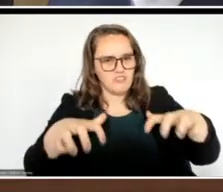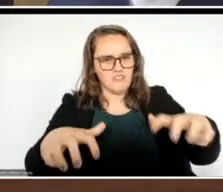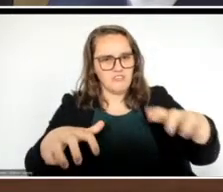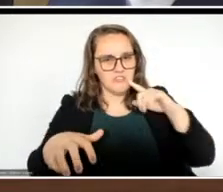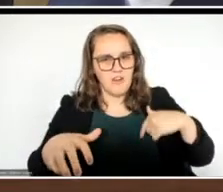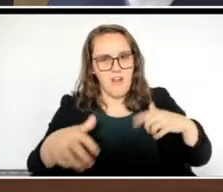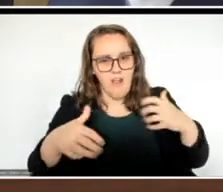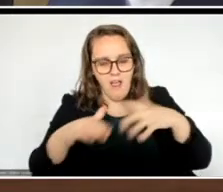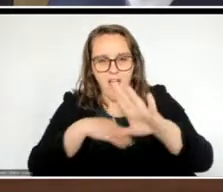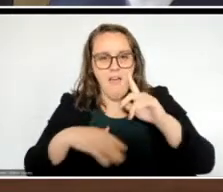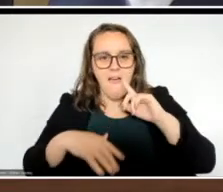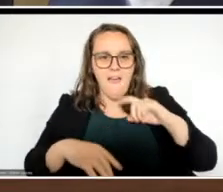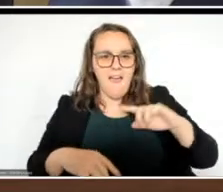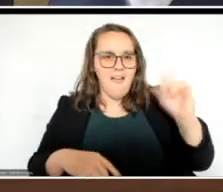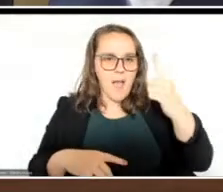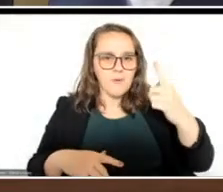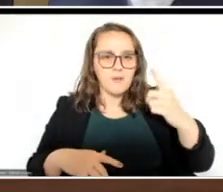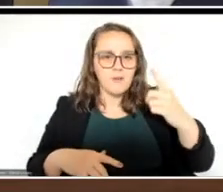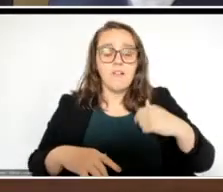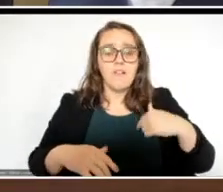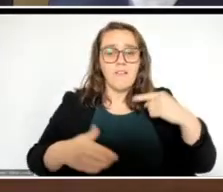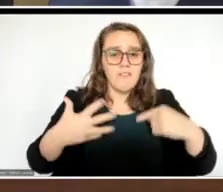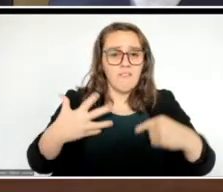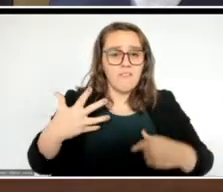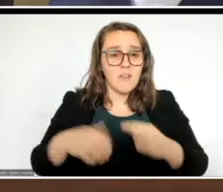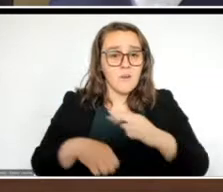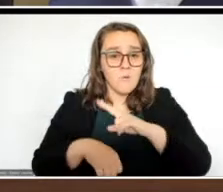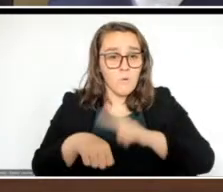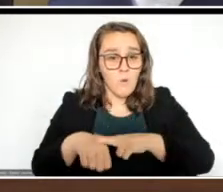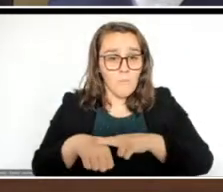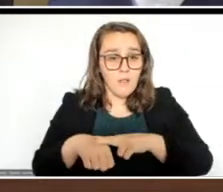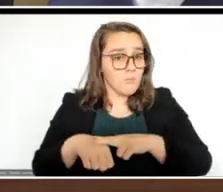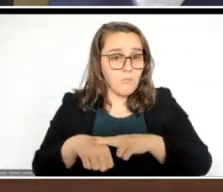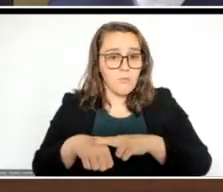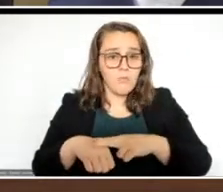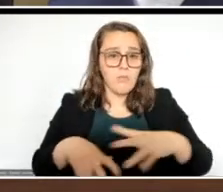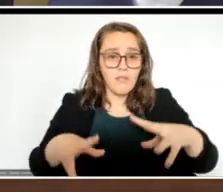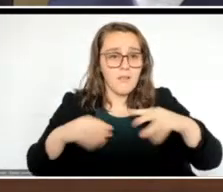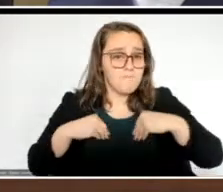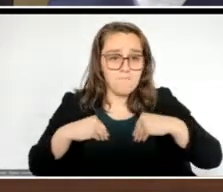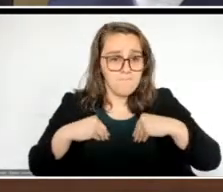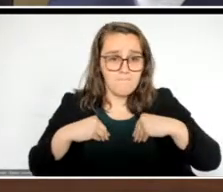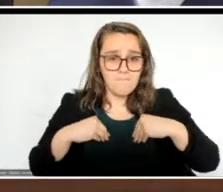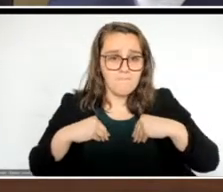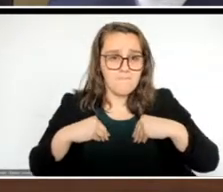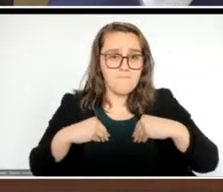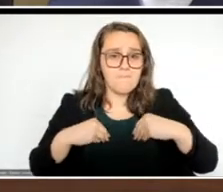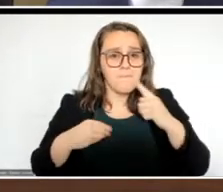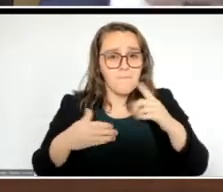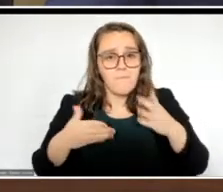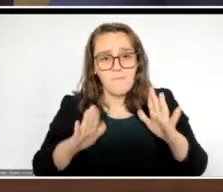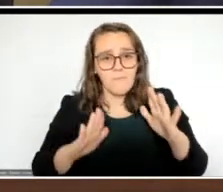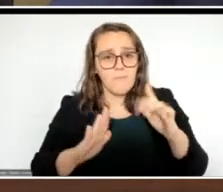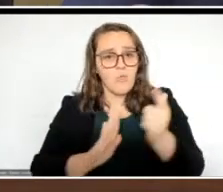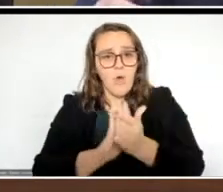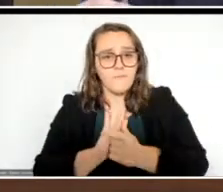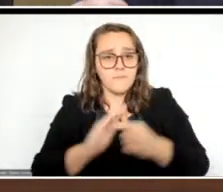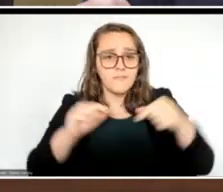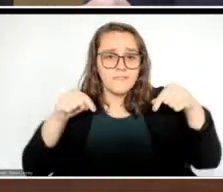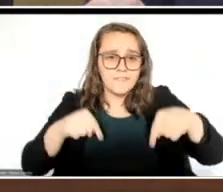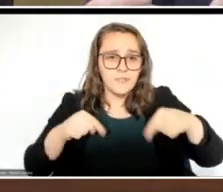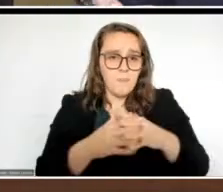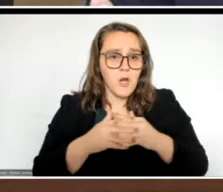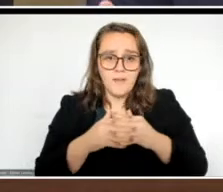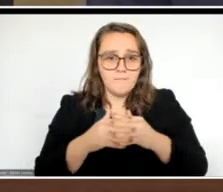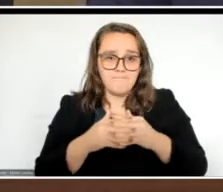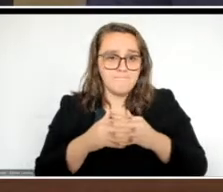of this is normal or acceptable or lawful in our republic. Third, please